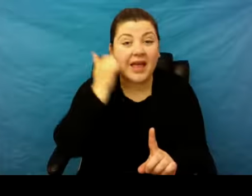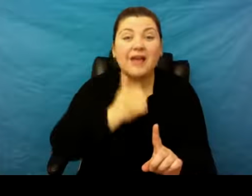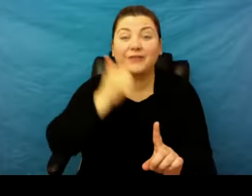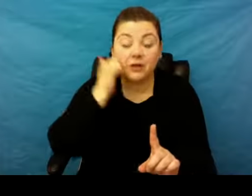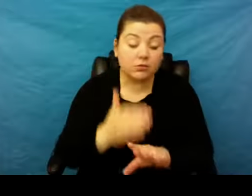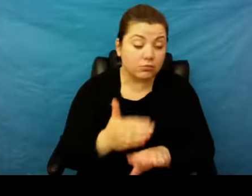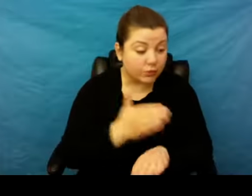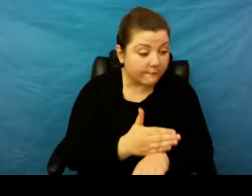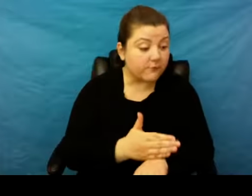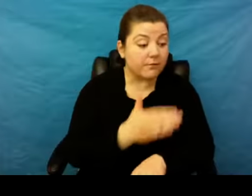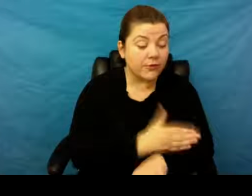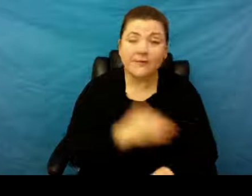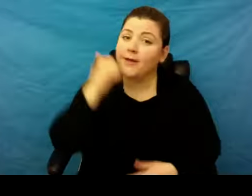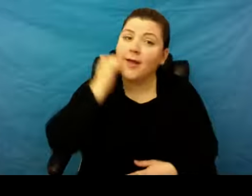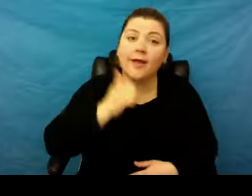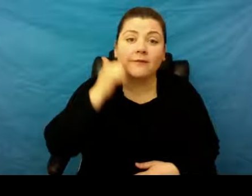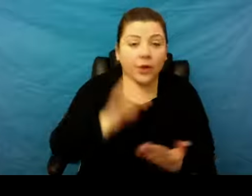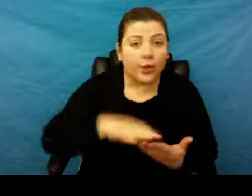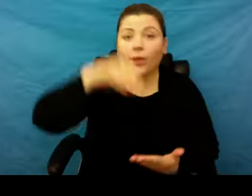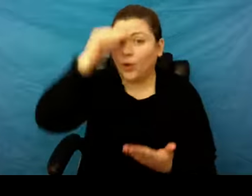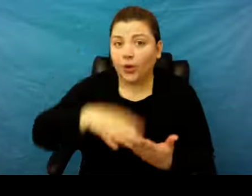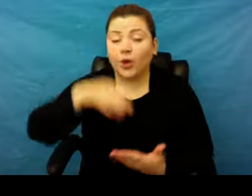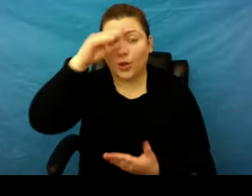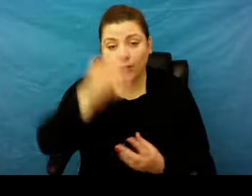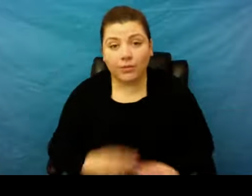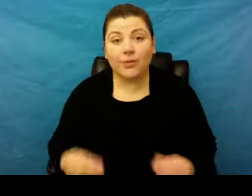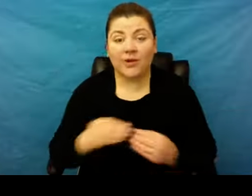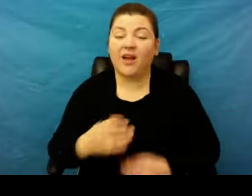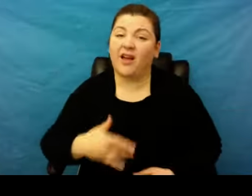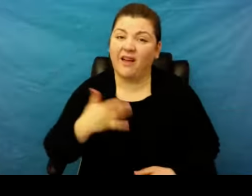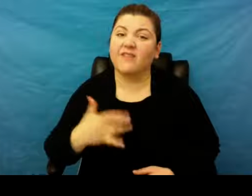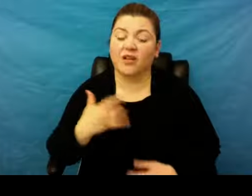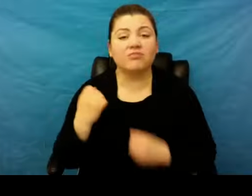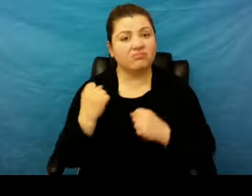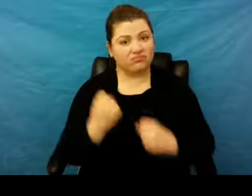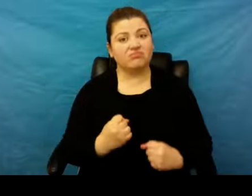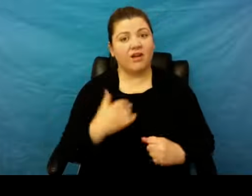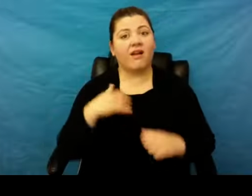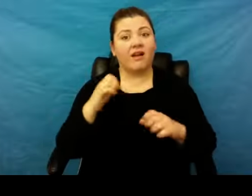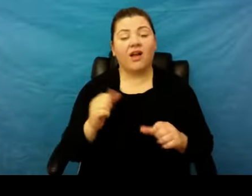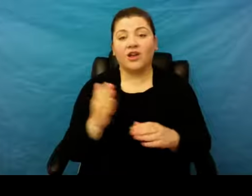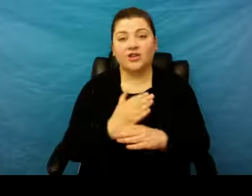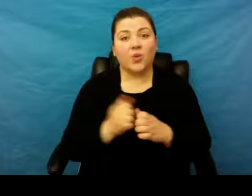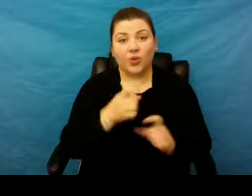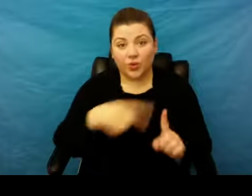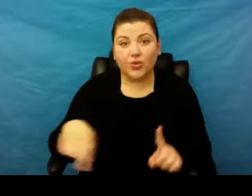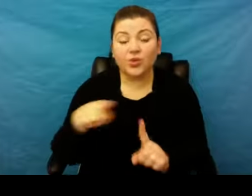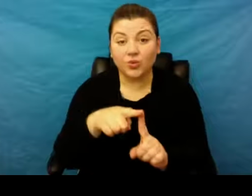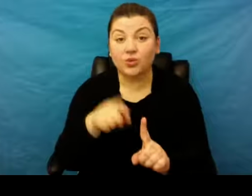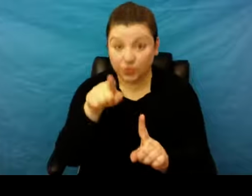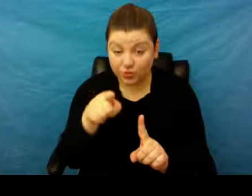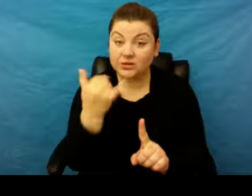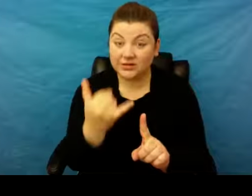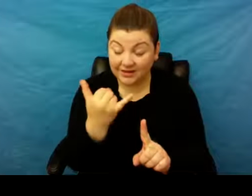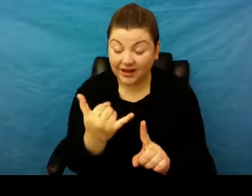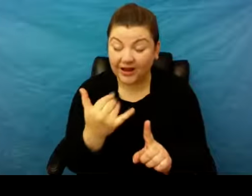better. We know more. And I am confident that the stuff I can tell you today should make you guys feel